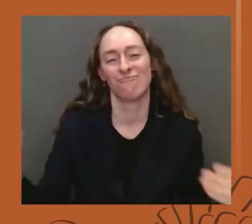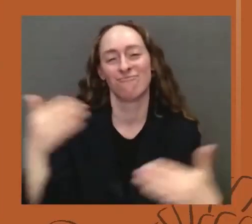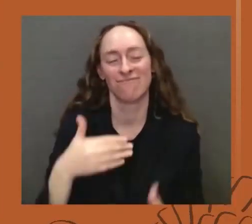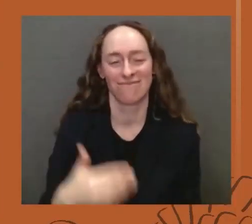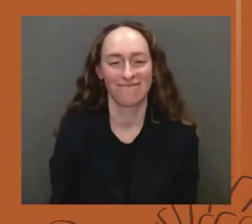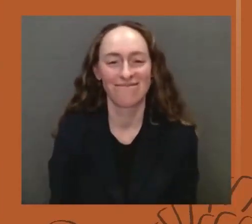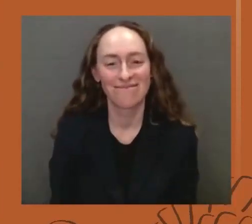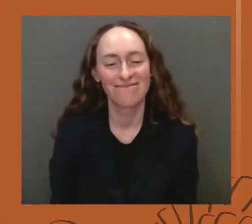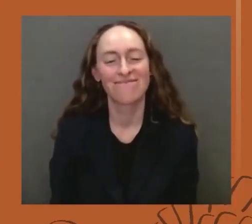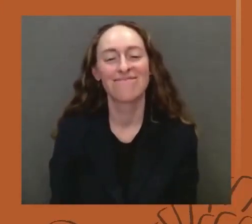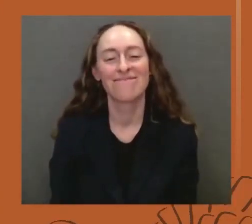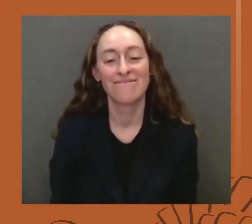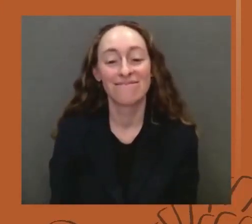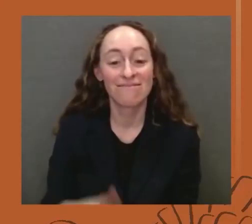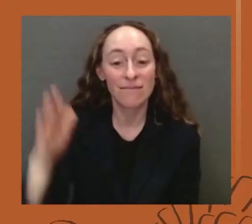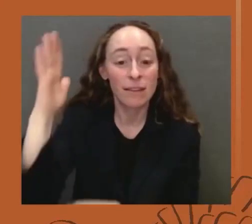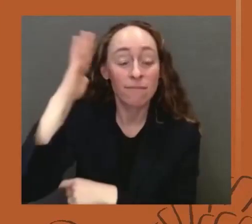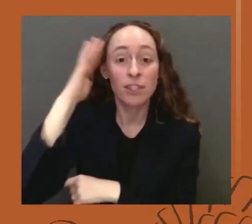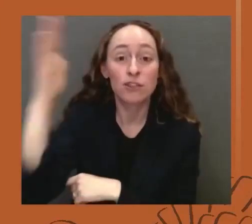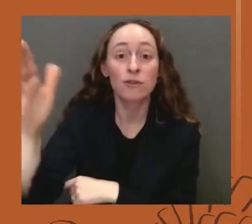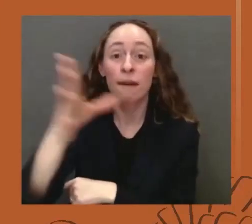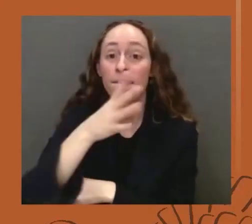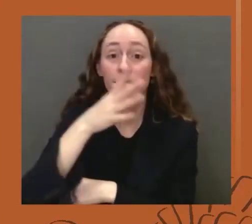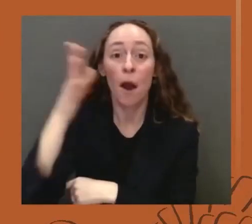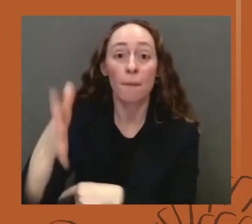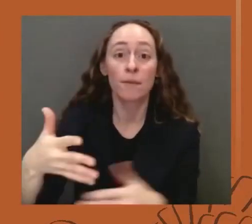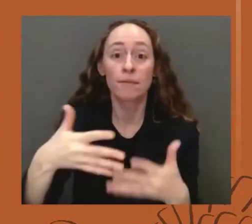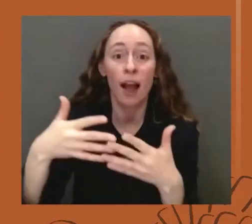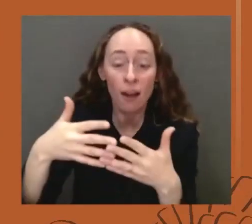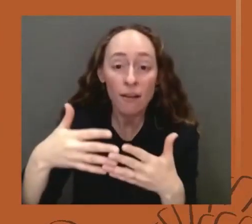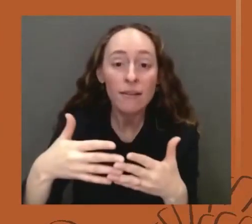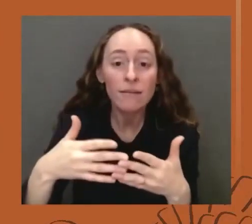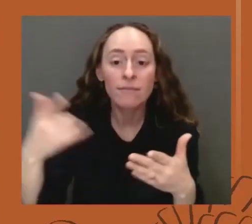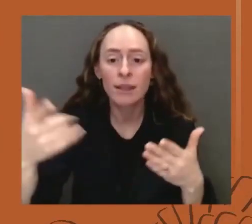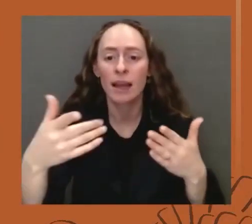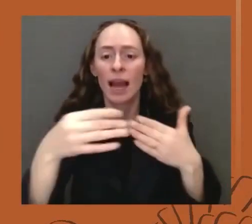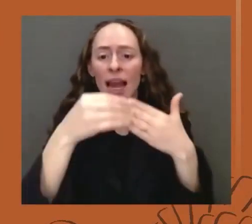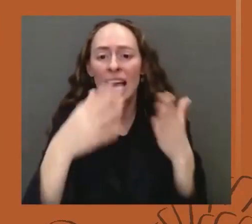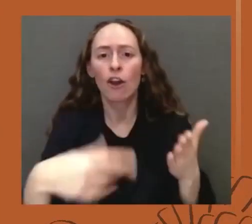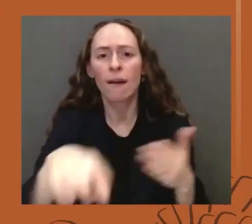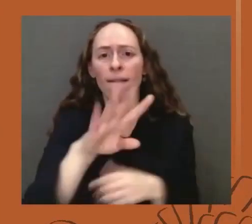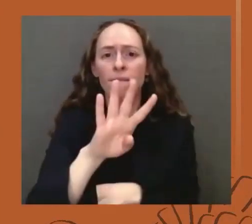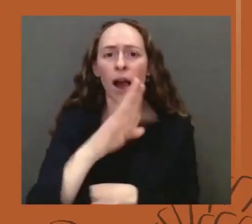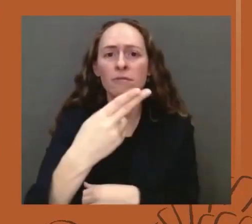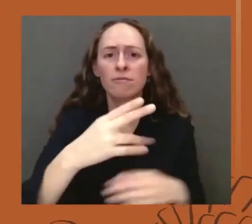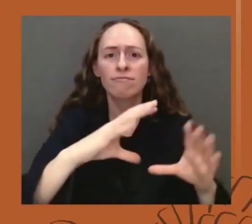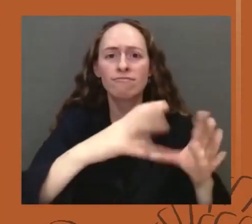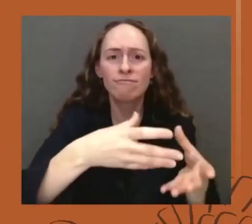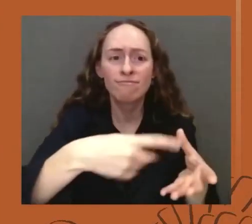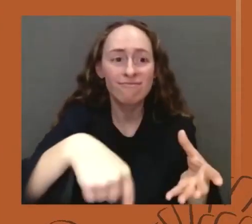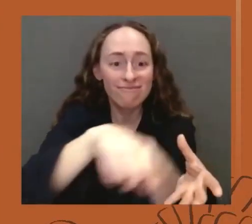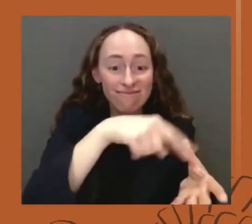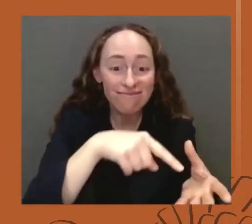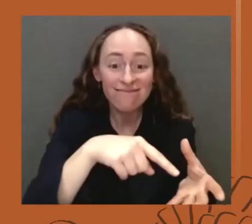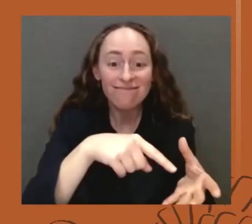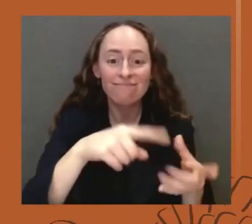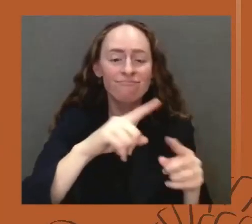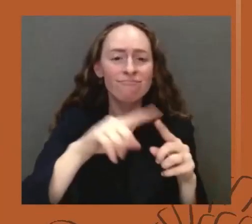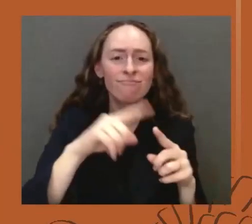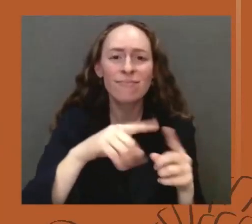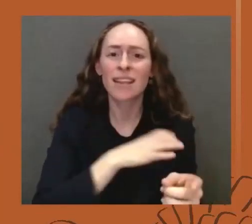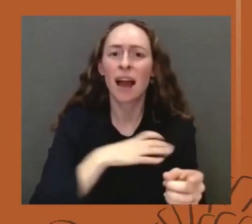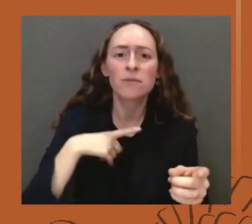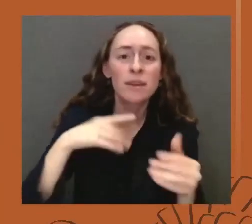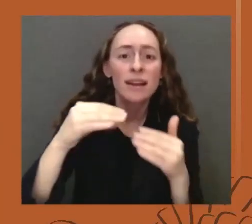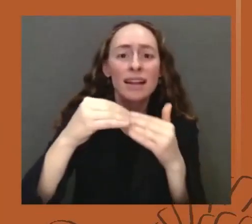Leaders of 4-H councils and leaders across the agricultural community. I just want you to know, everyone here, we're excited